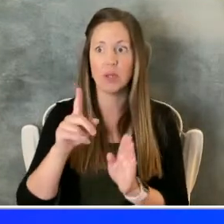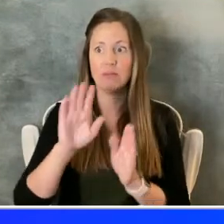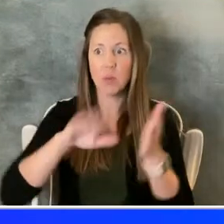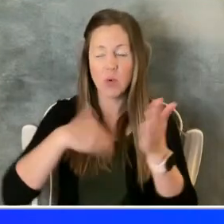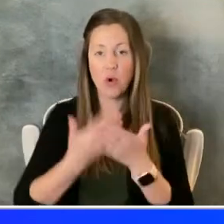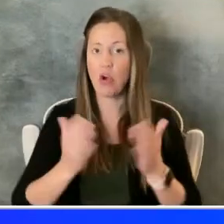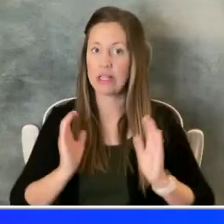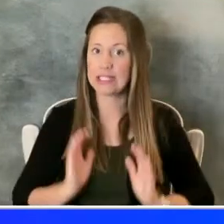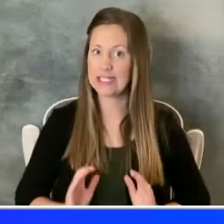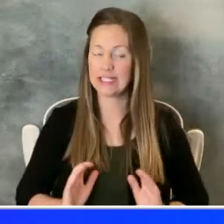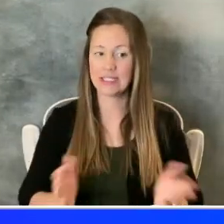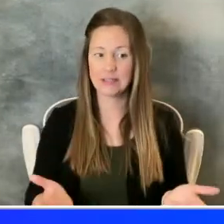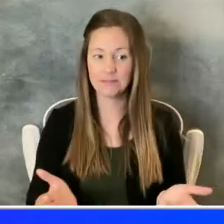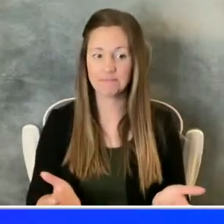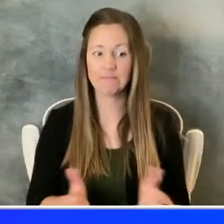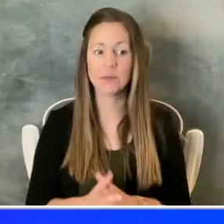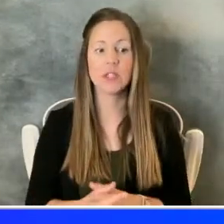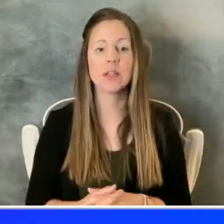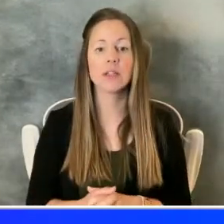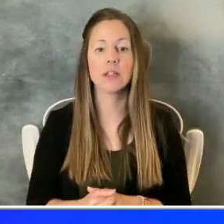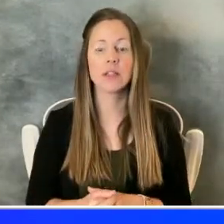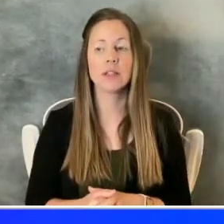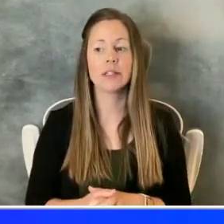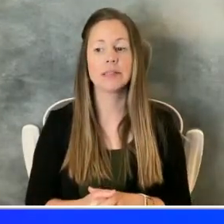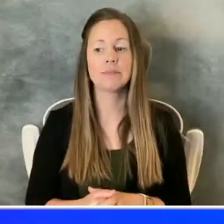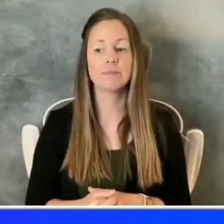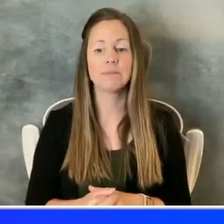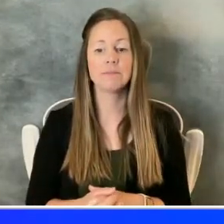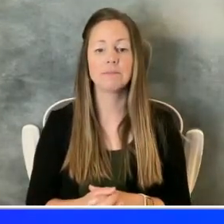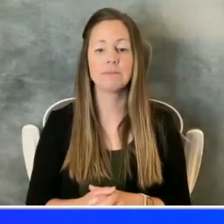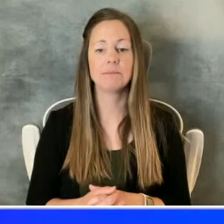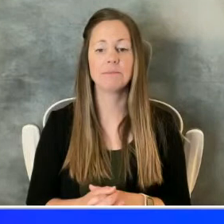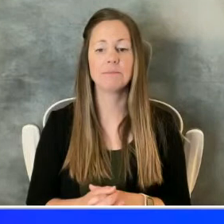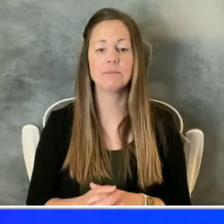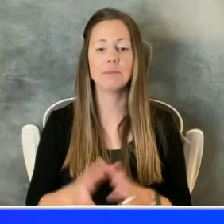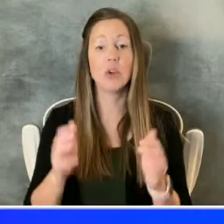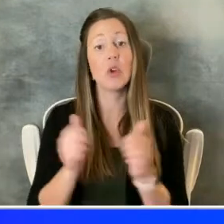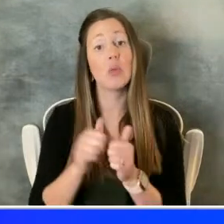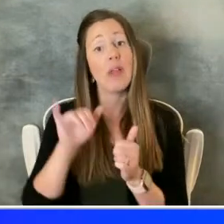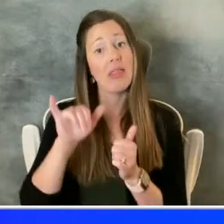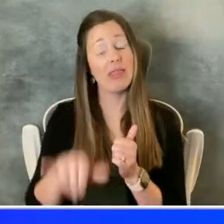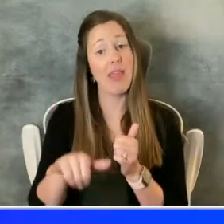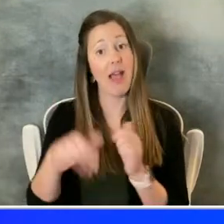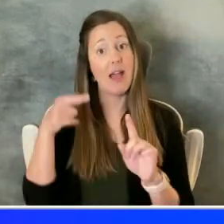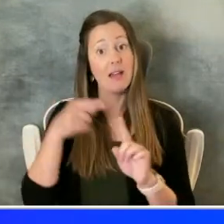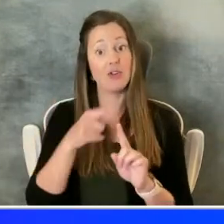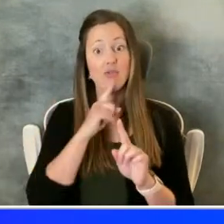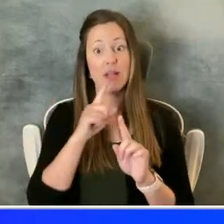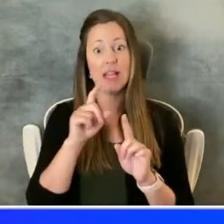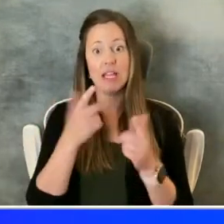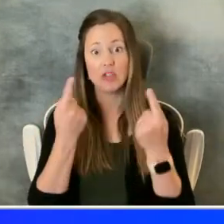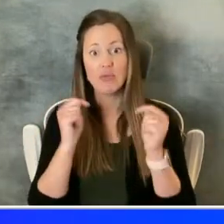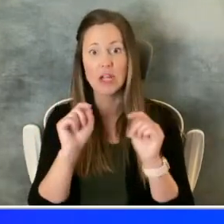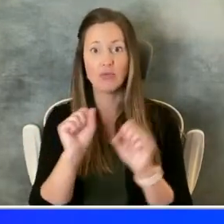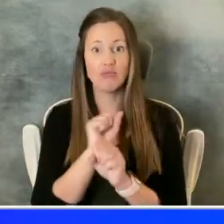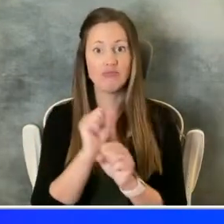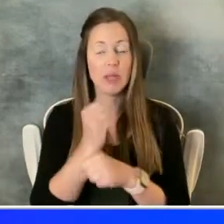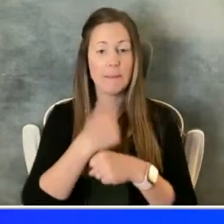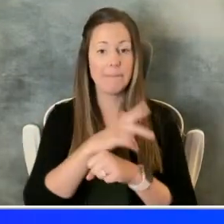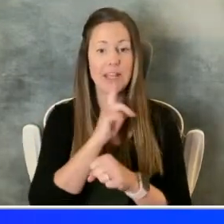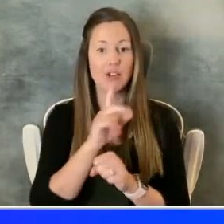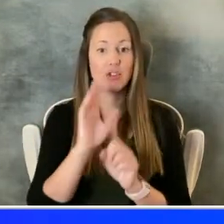And in this effort, we are working to make sure that residents in this part